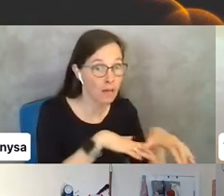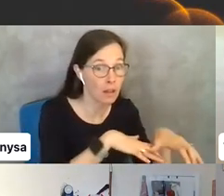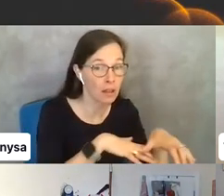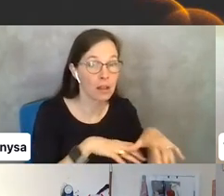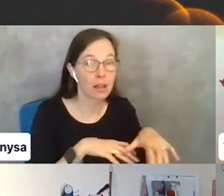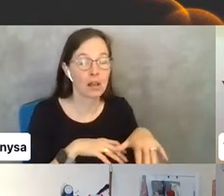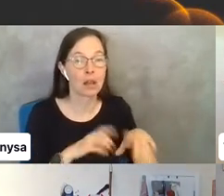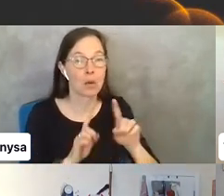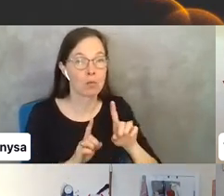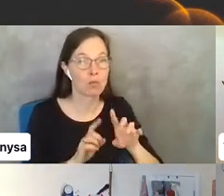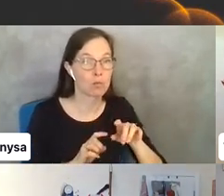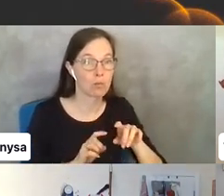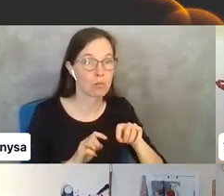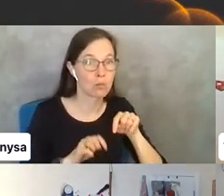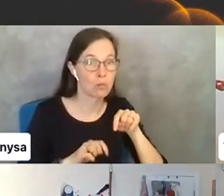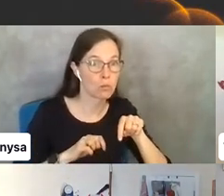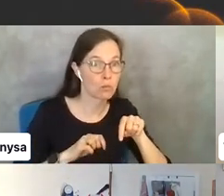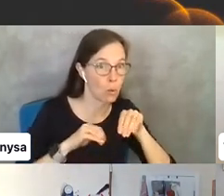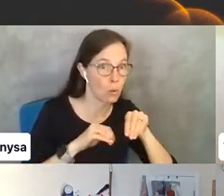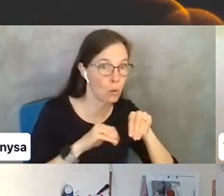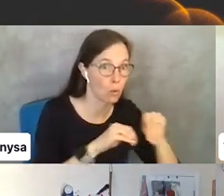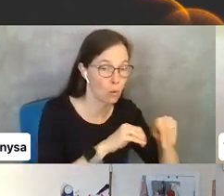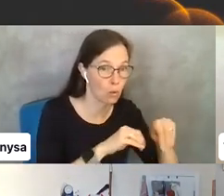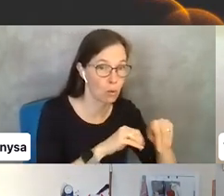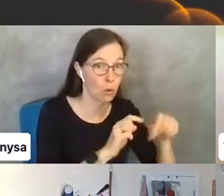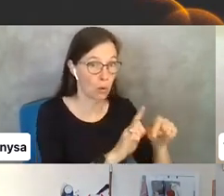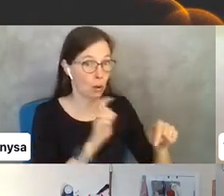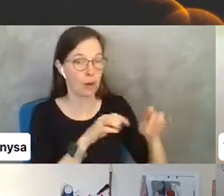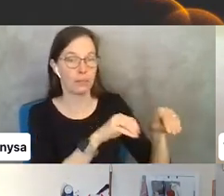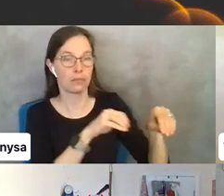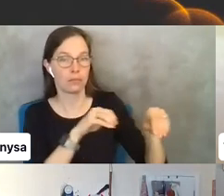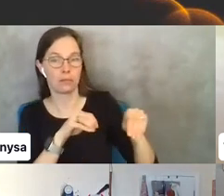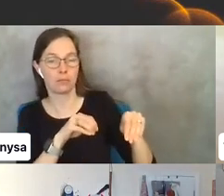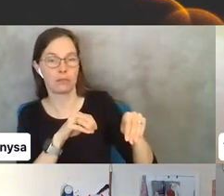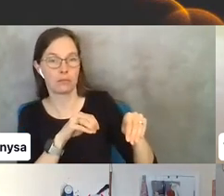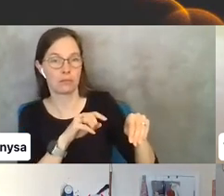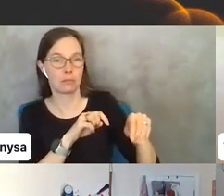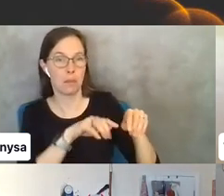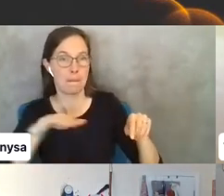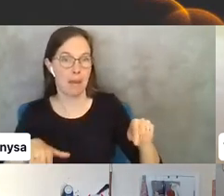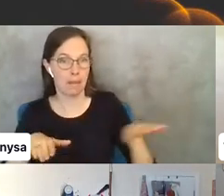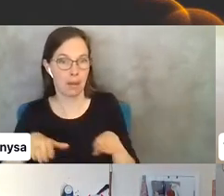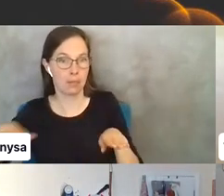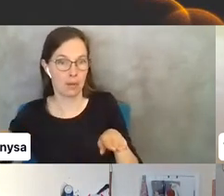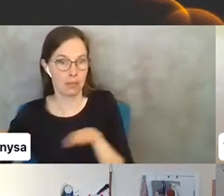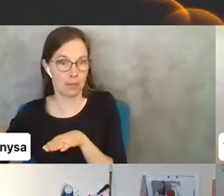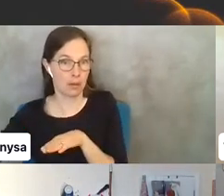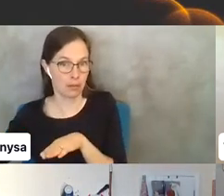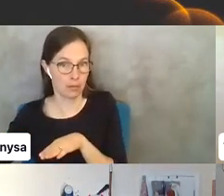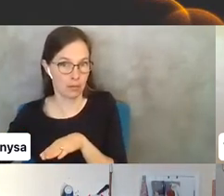advance, advance. When you're retreating, retreat, retreat, retreat. And again,